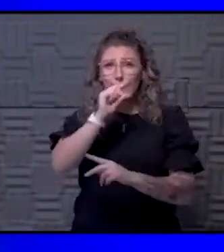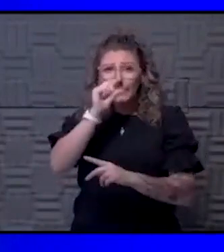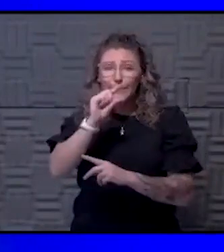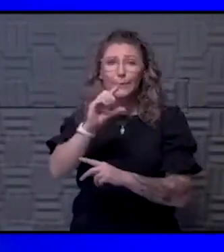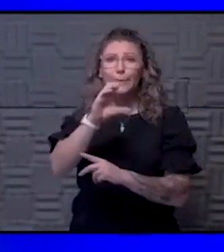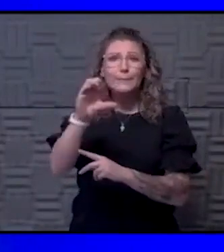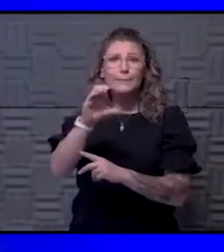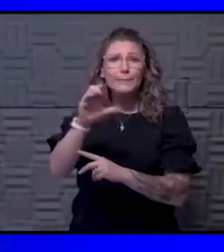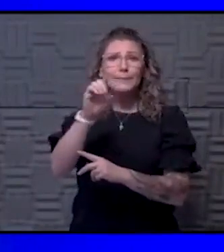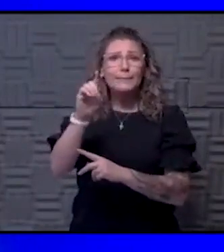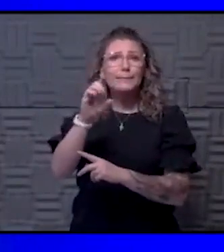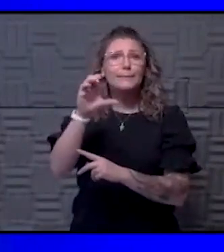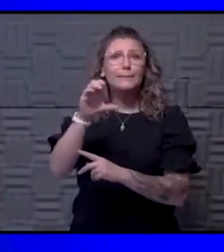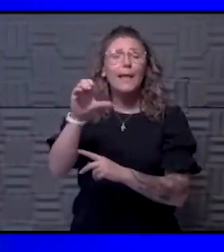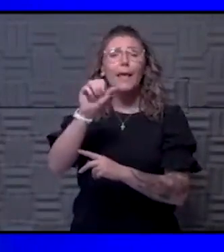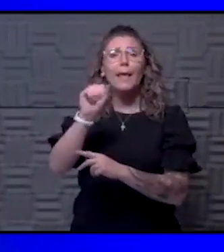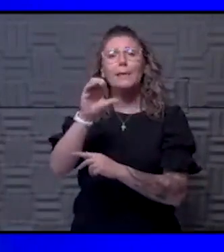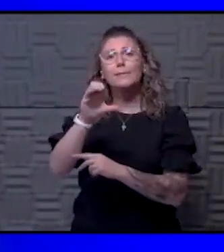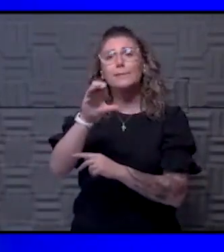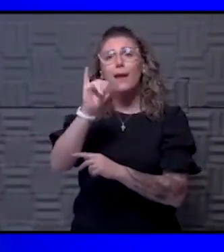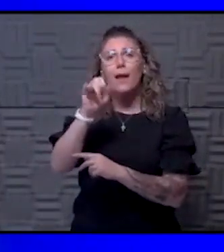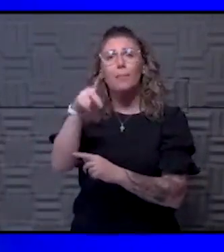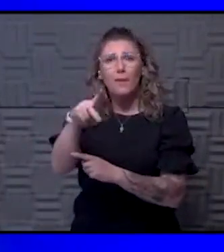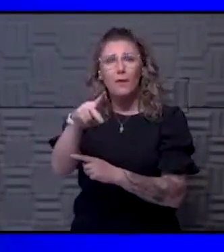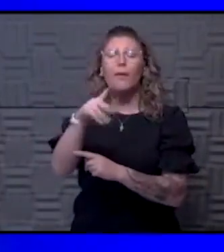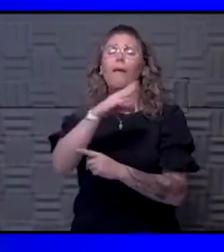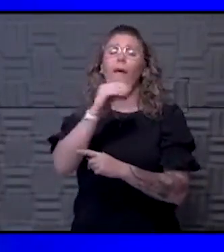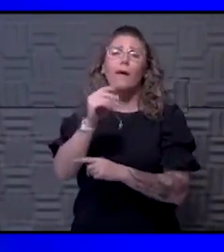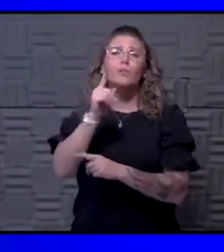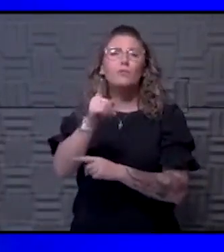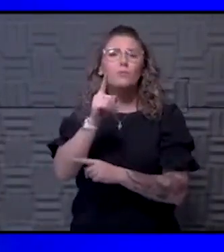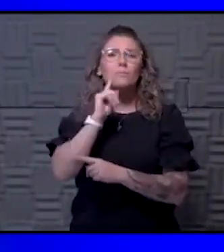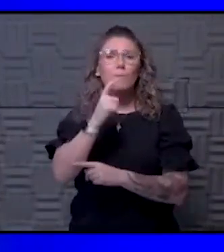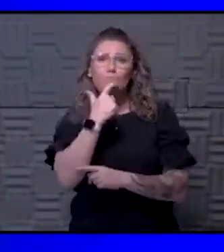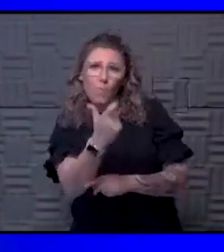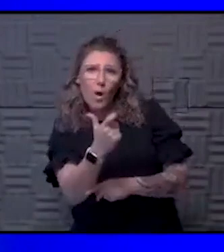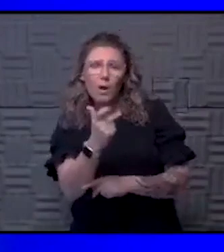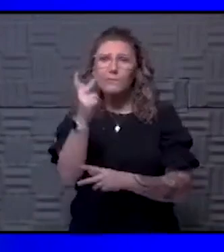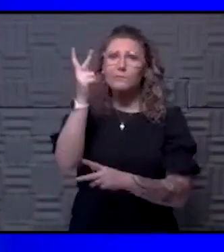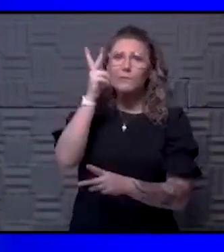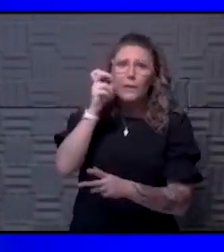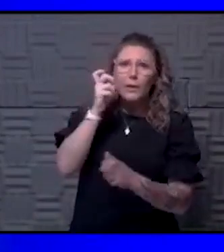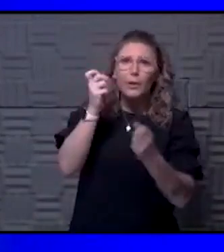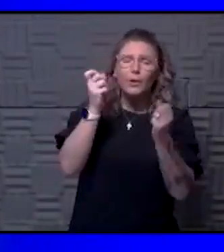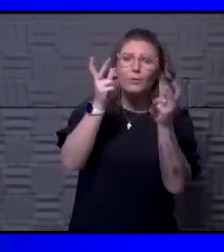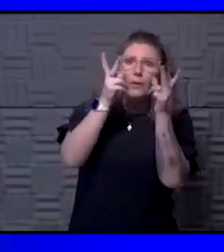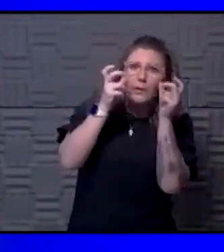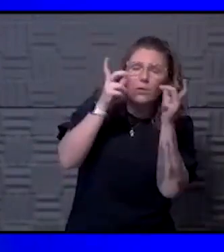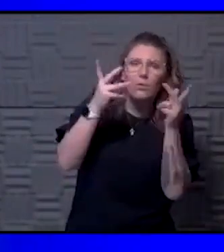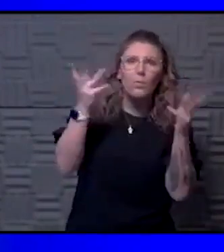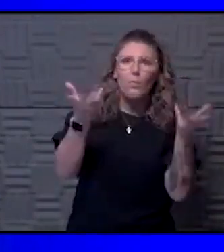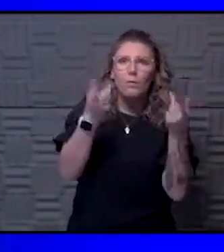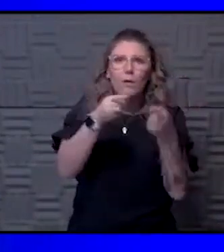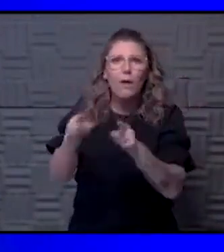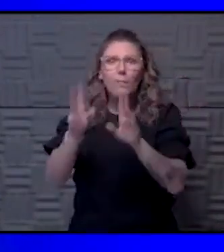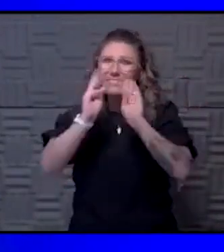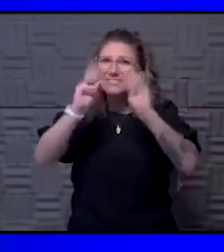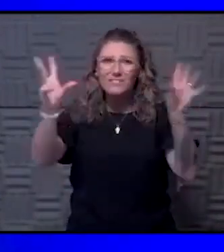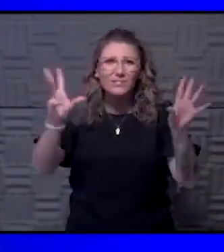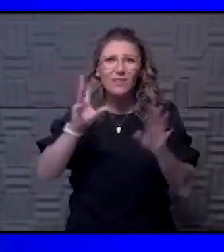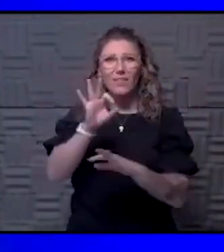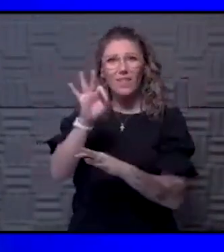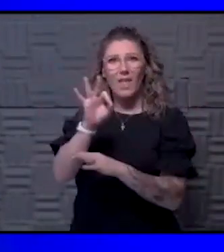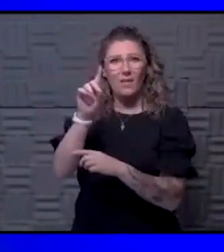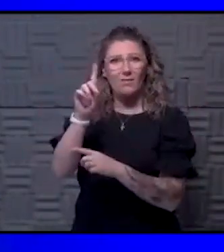CDC ACIP, and it'll get you there, and you can watch and hear what they're talking about. Again, transparency. The FDA is likewise going